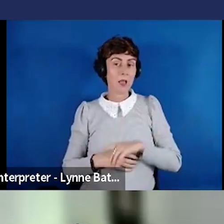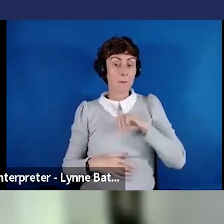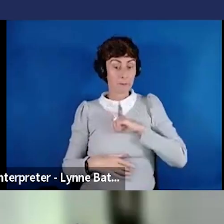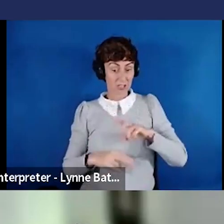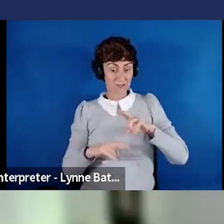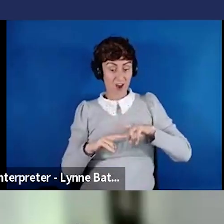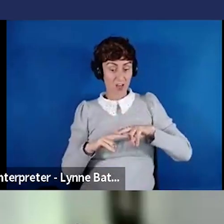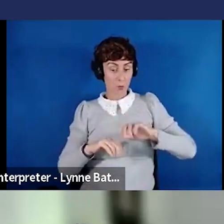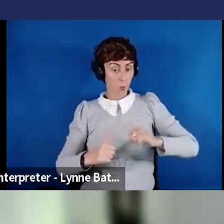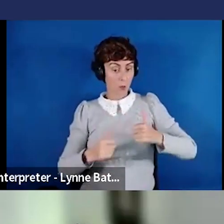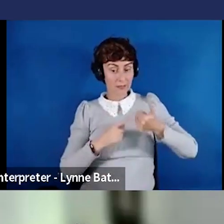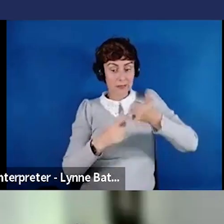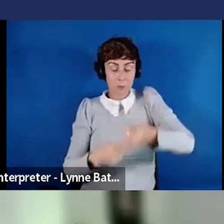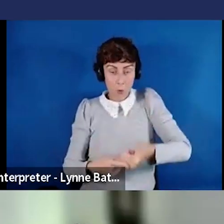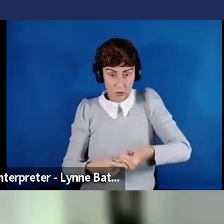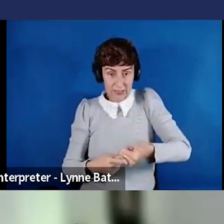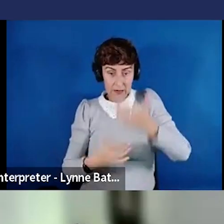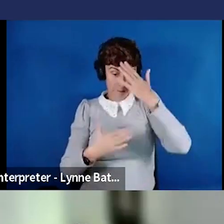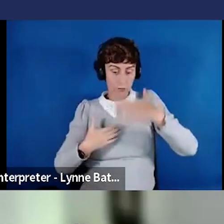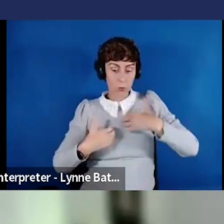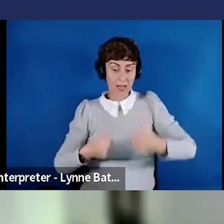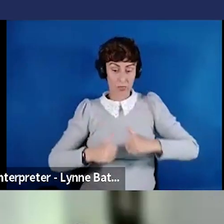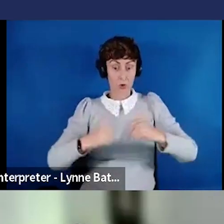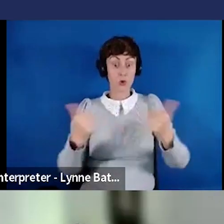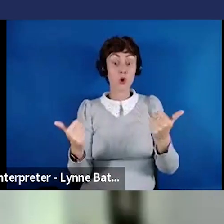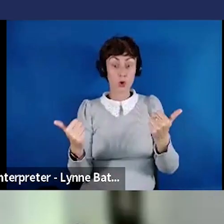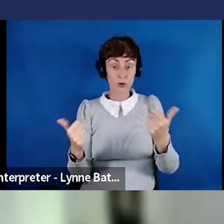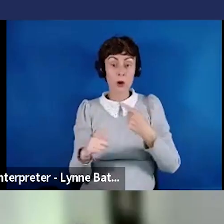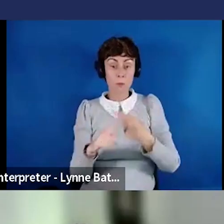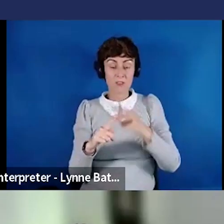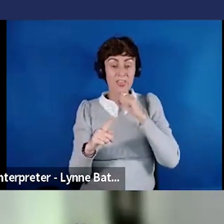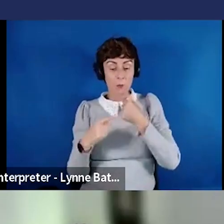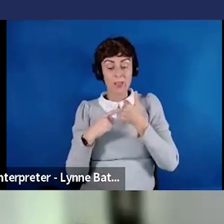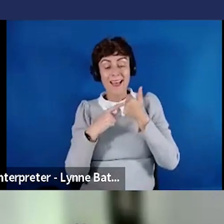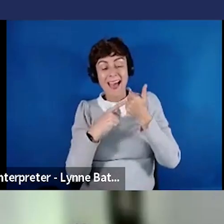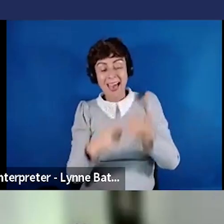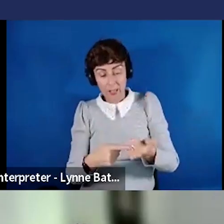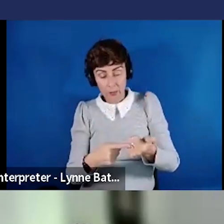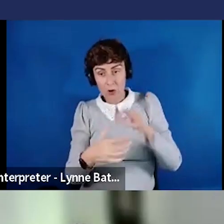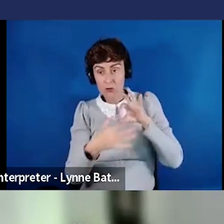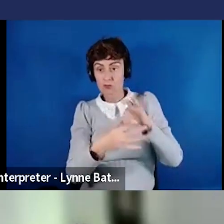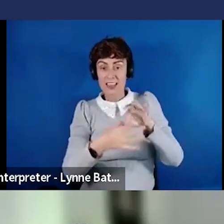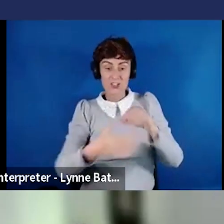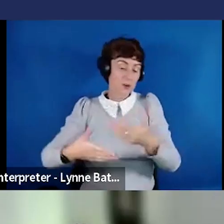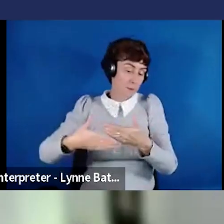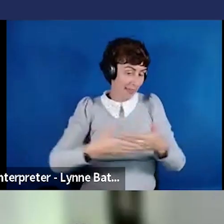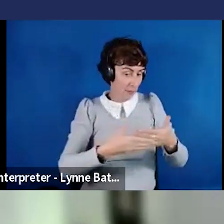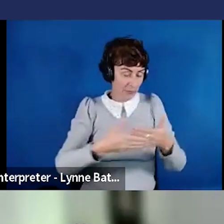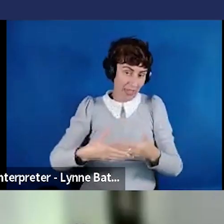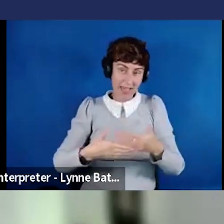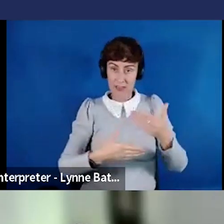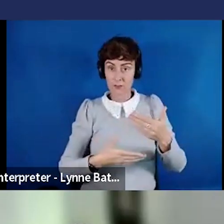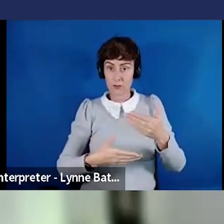well supported and their mental health is in a good place, it's going to help the relationship with the infant as well as